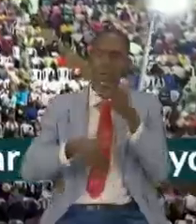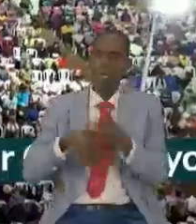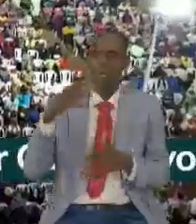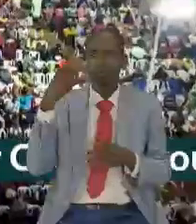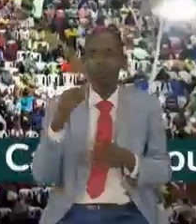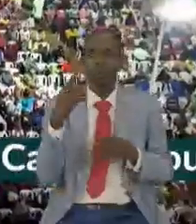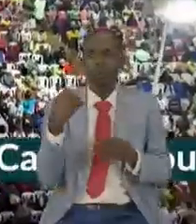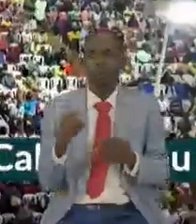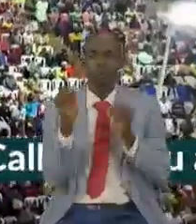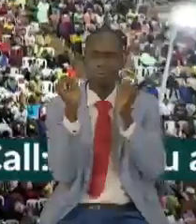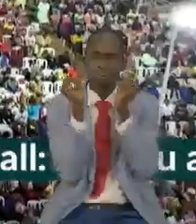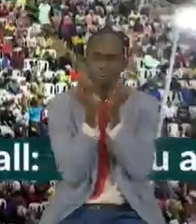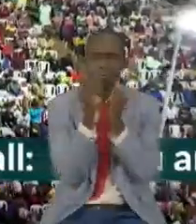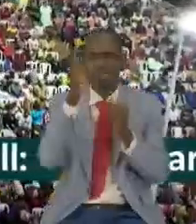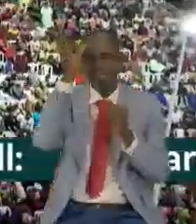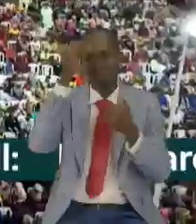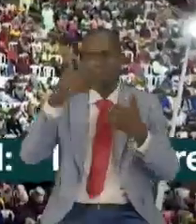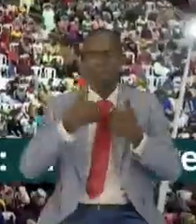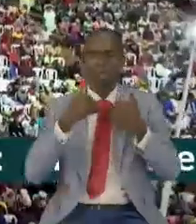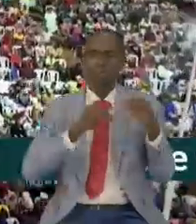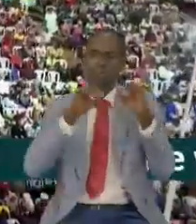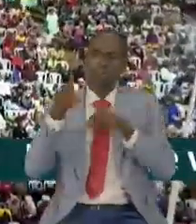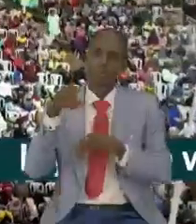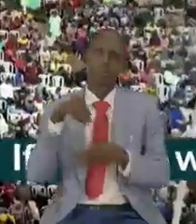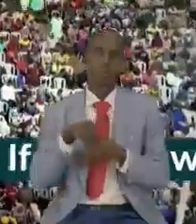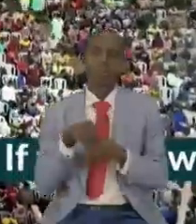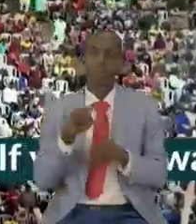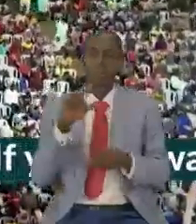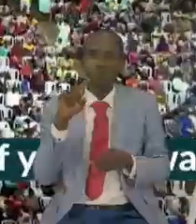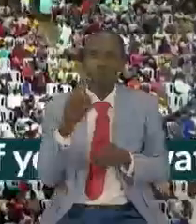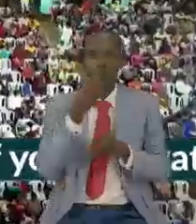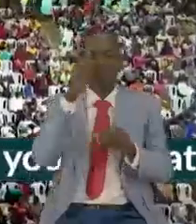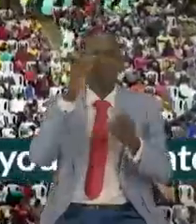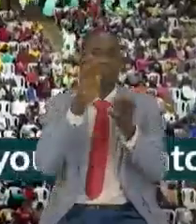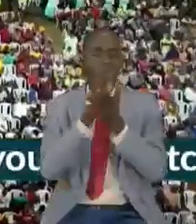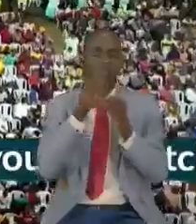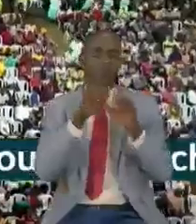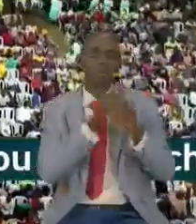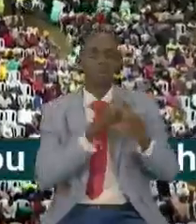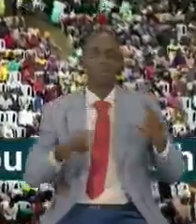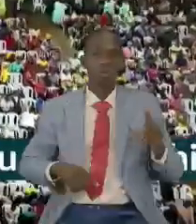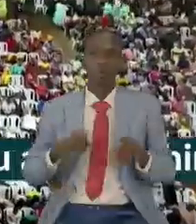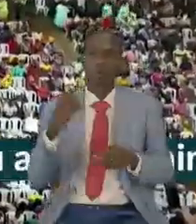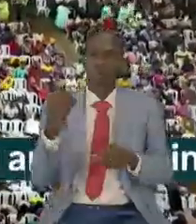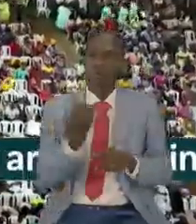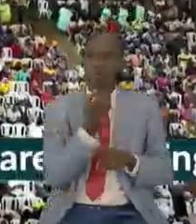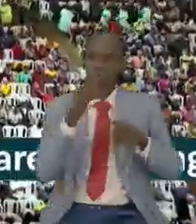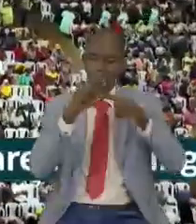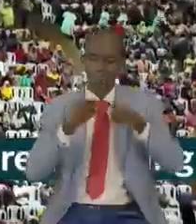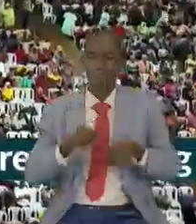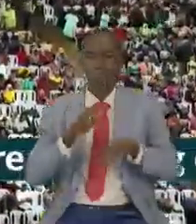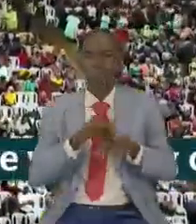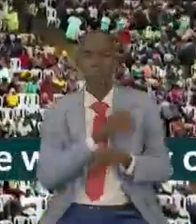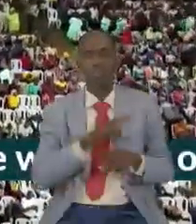Please go there. Language classes, go there also. And Kana or Gokana or